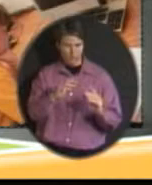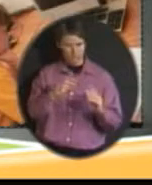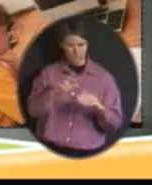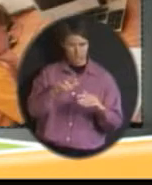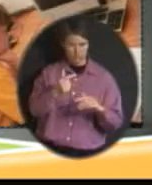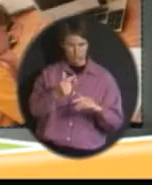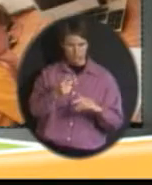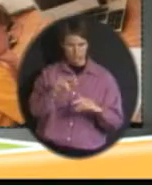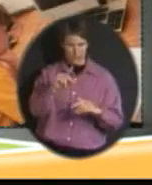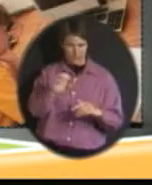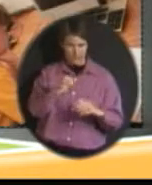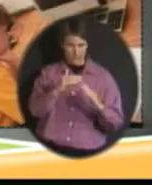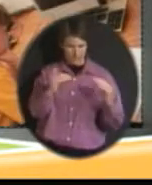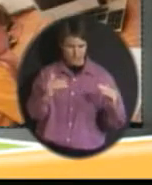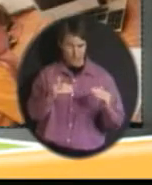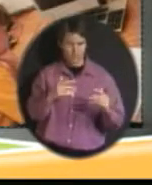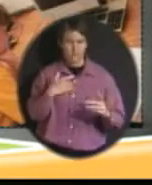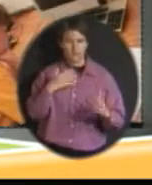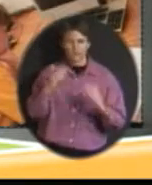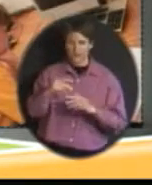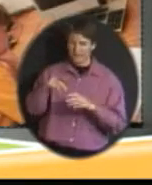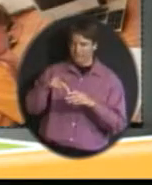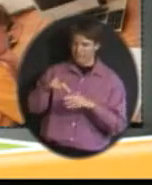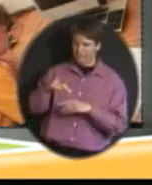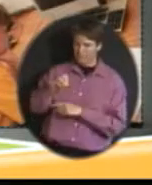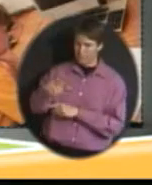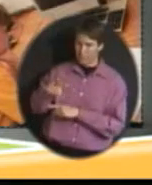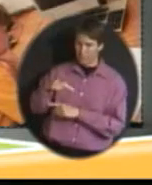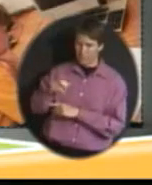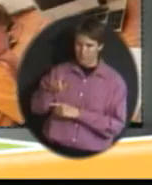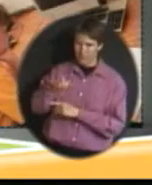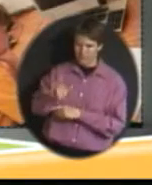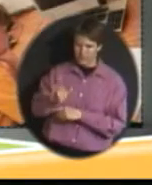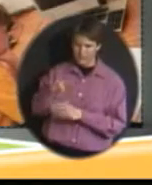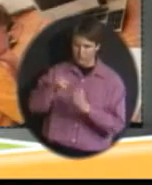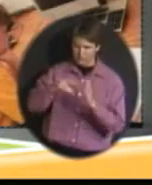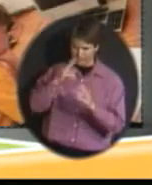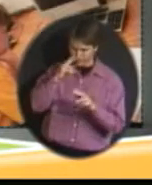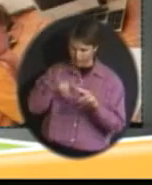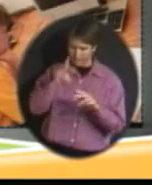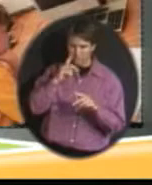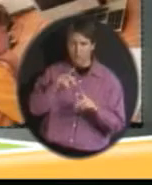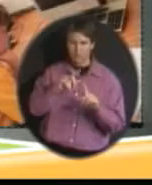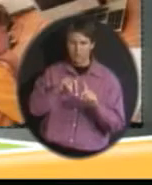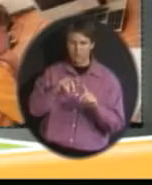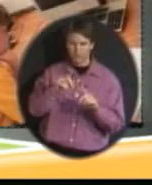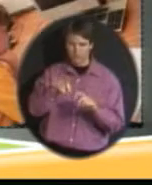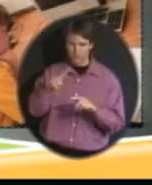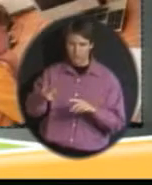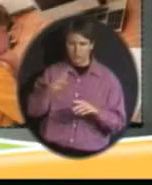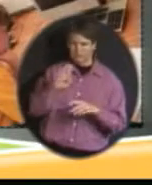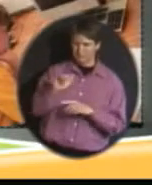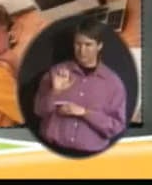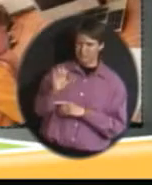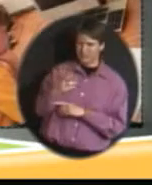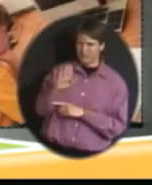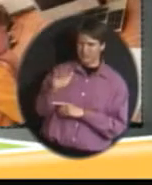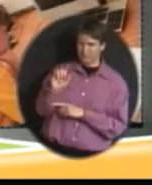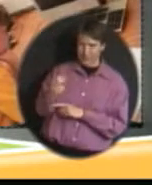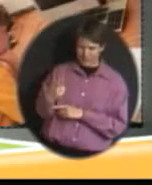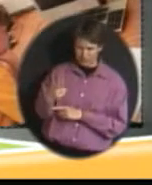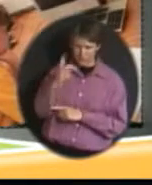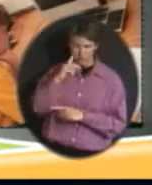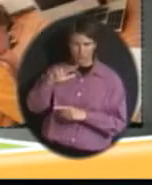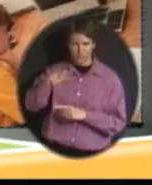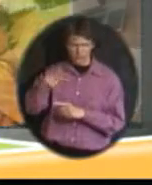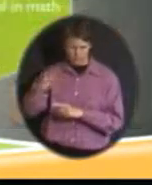Pool Party Reading Fun and Beach Bash Reading Fun for grades 1 through 4. And then we have Young Writers Studio, Is That a Fact, for 3rd and